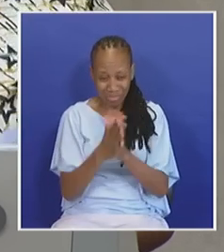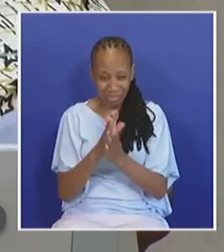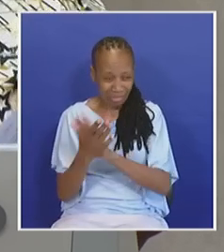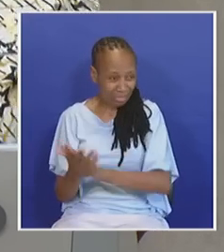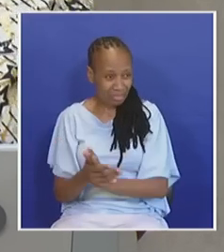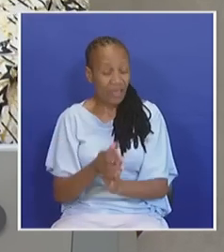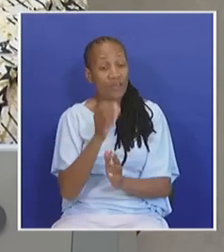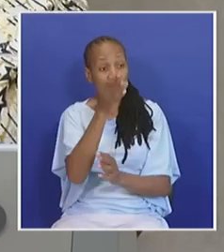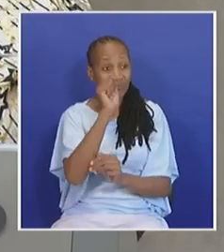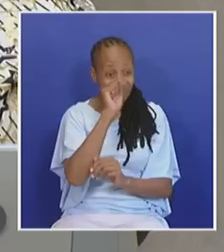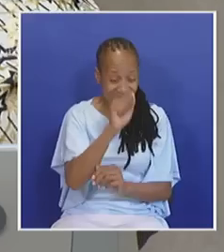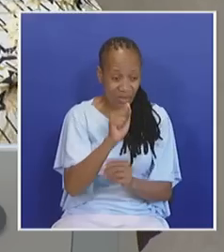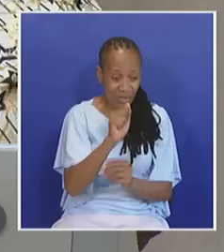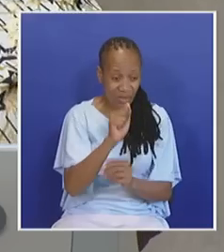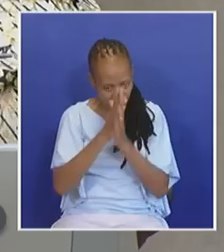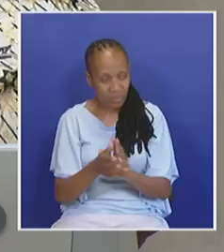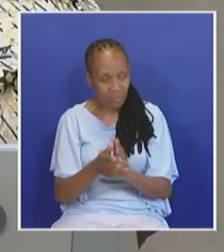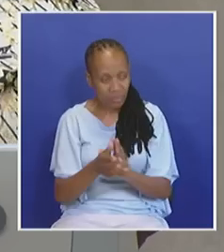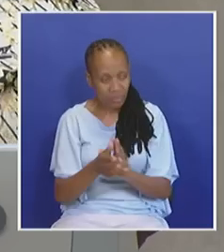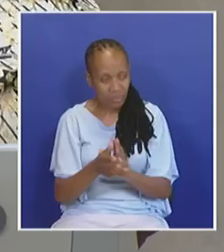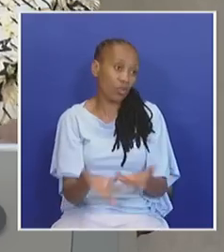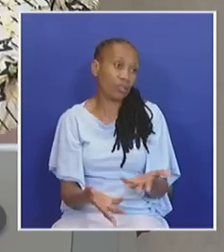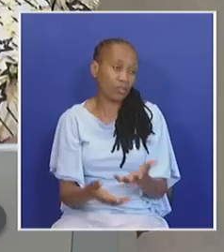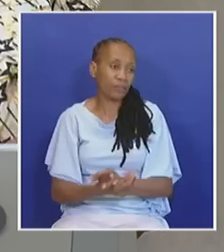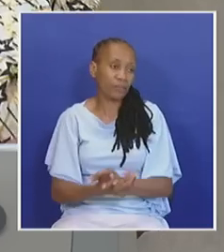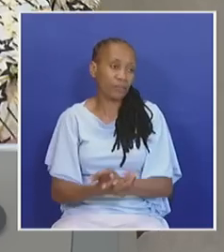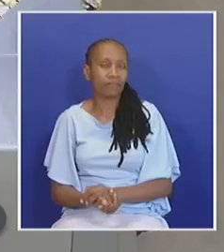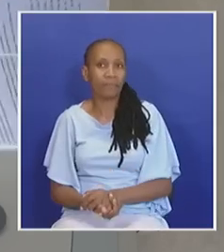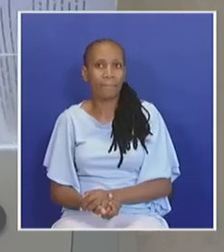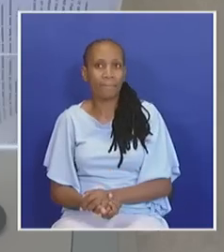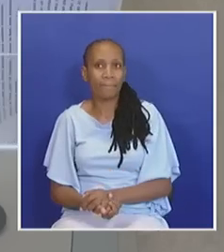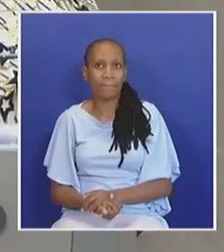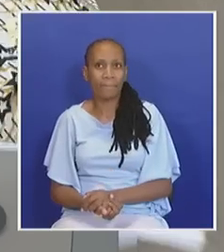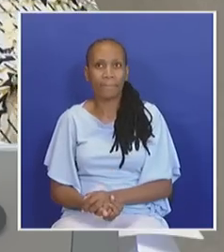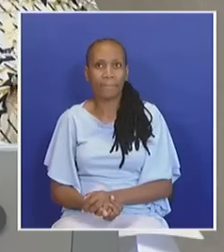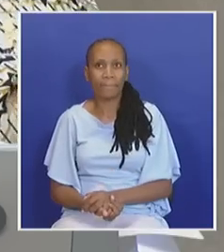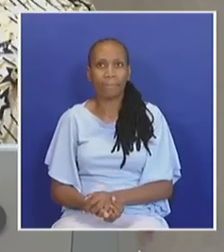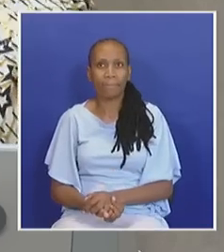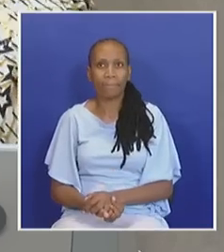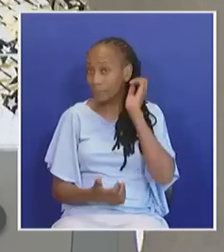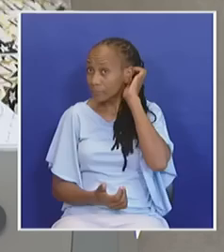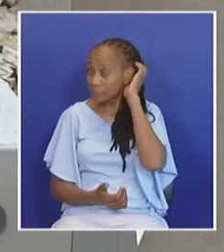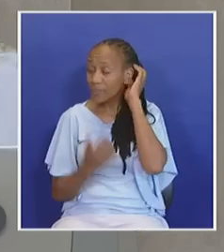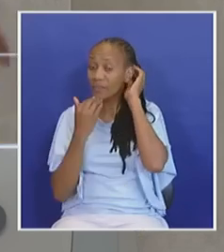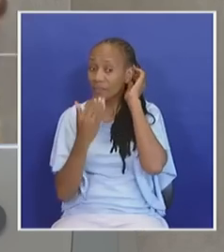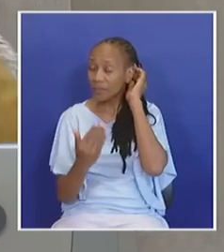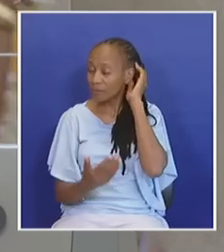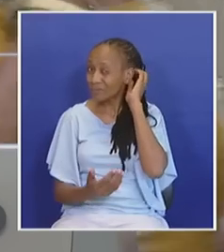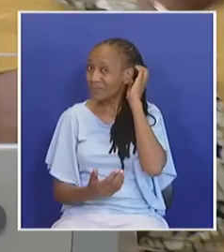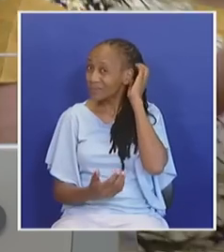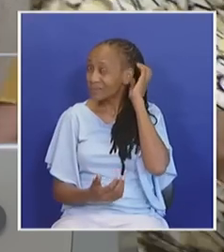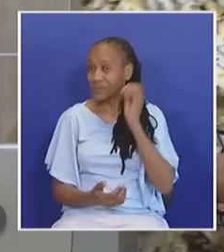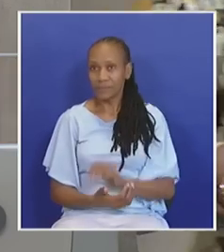by people who don't have interest at heart for their future to be bright as they are. Thank you very much, Honorable Chair. Thank you,